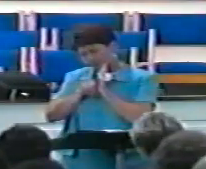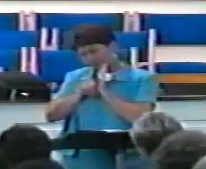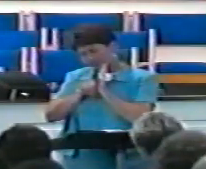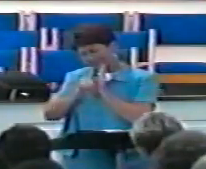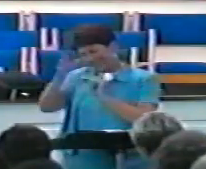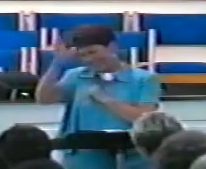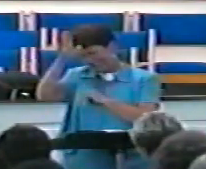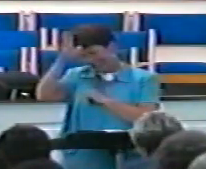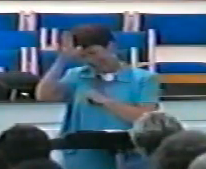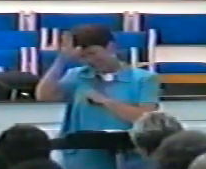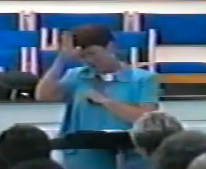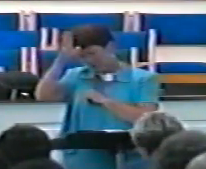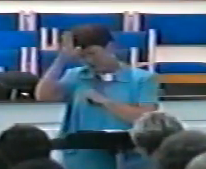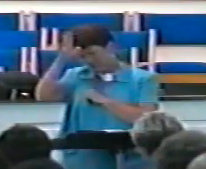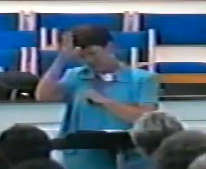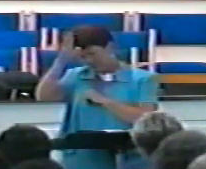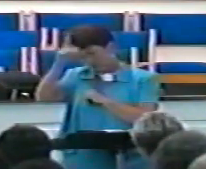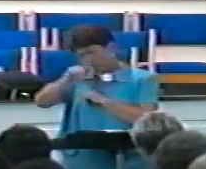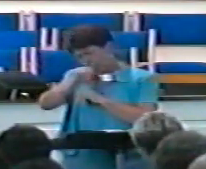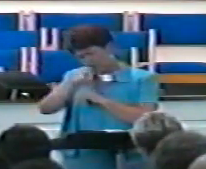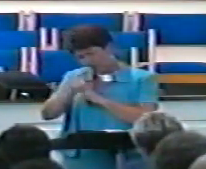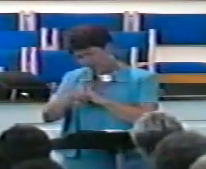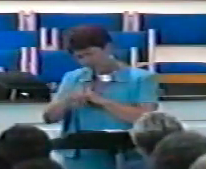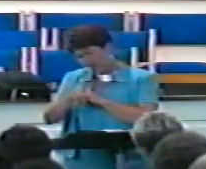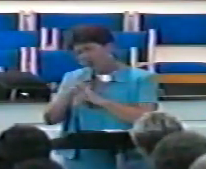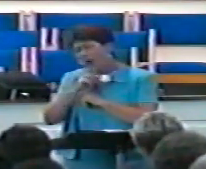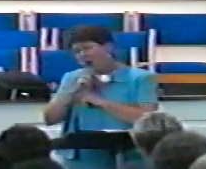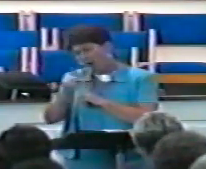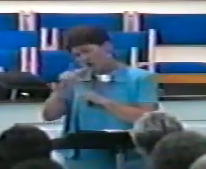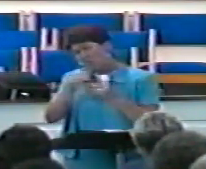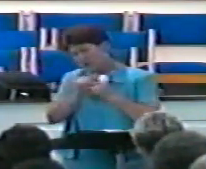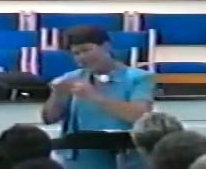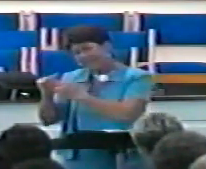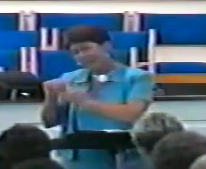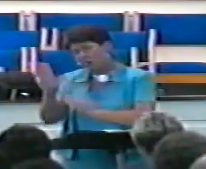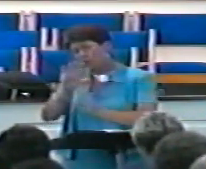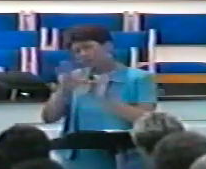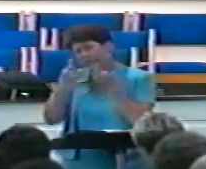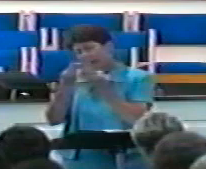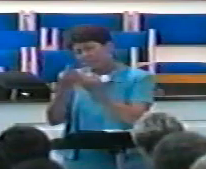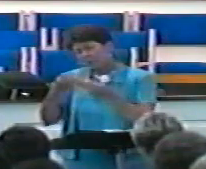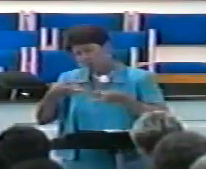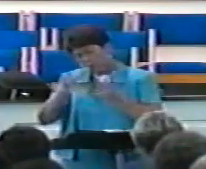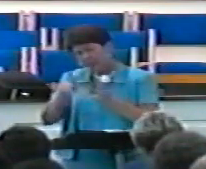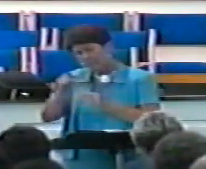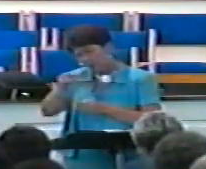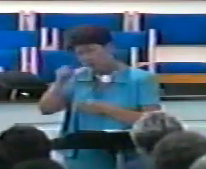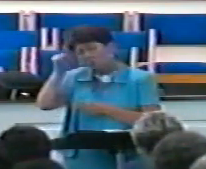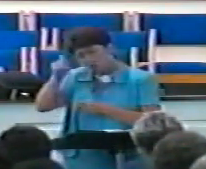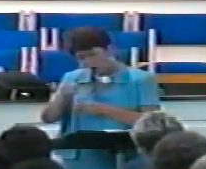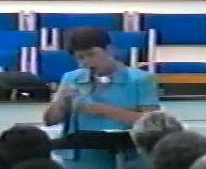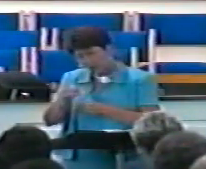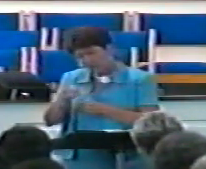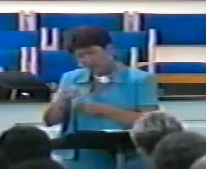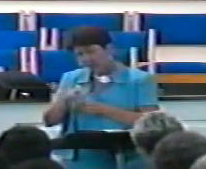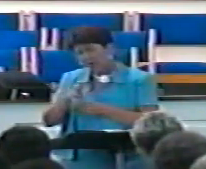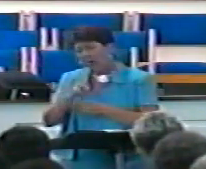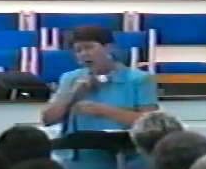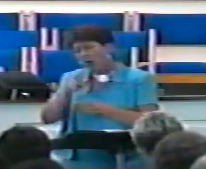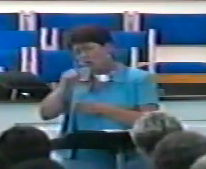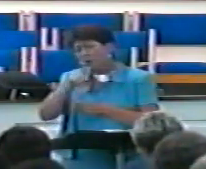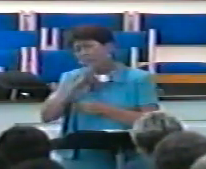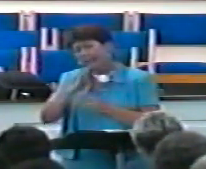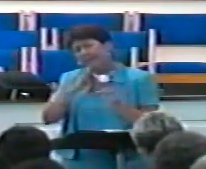Dads, are you leading your family the way that you should? Are you being the example